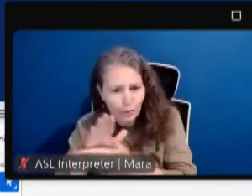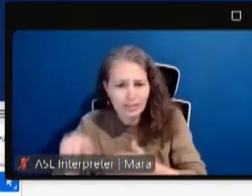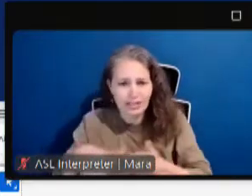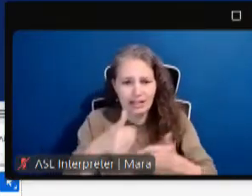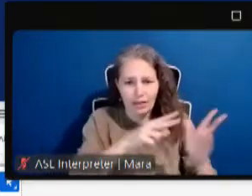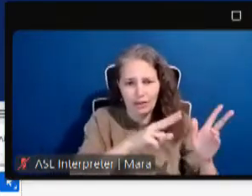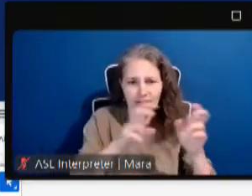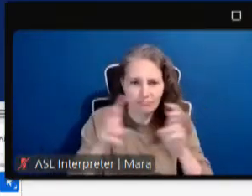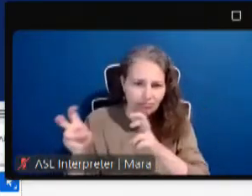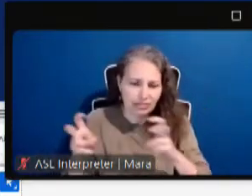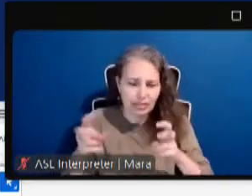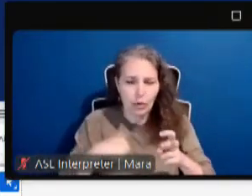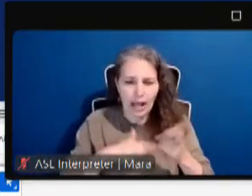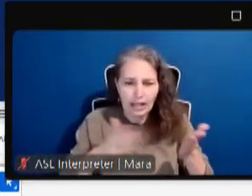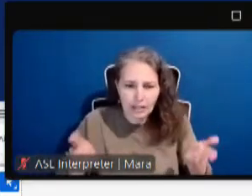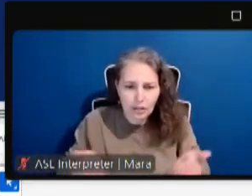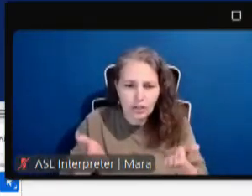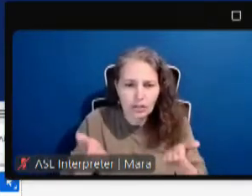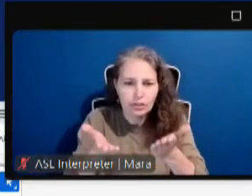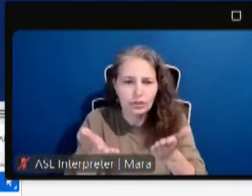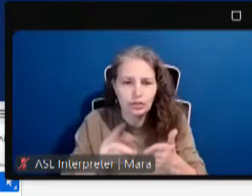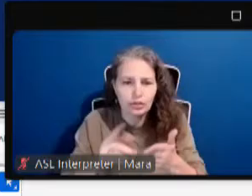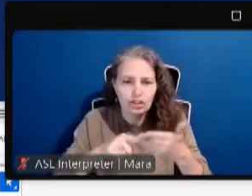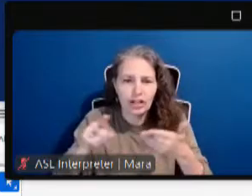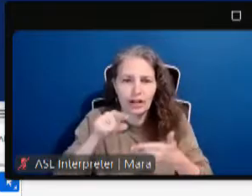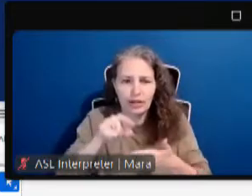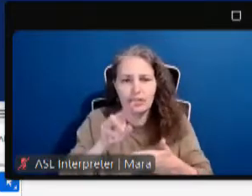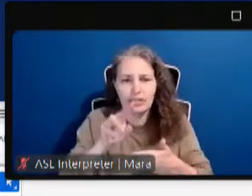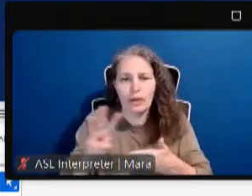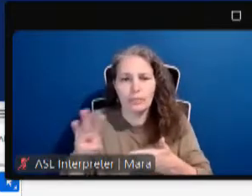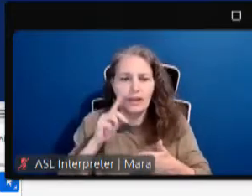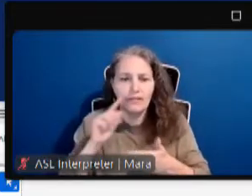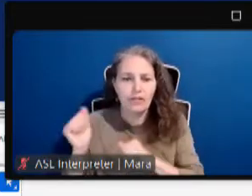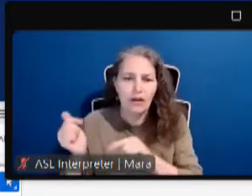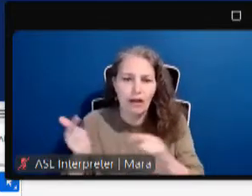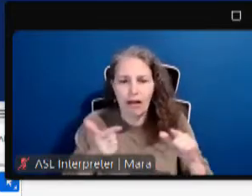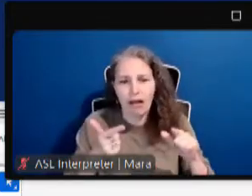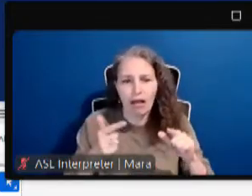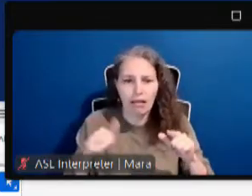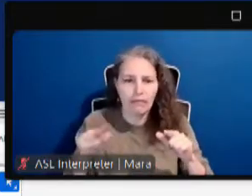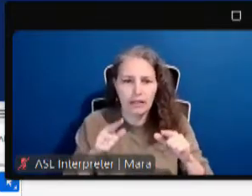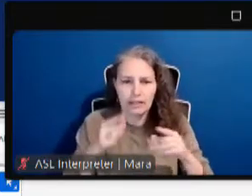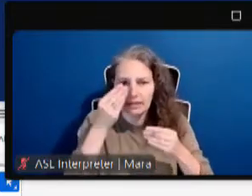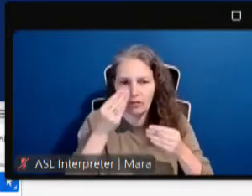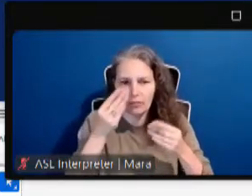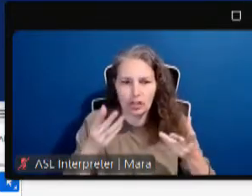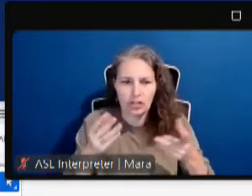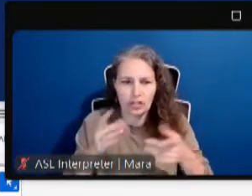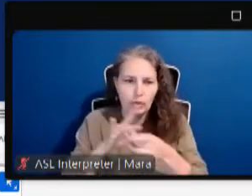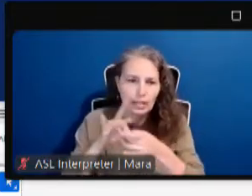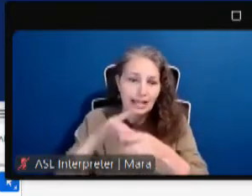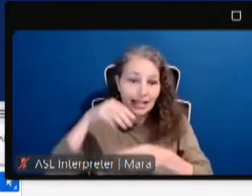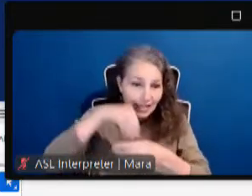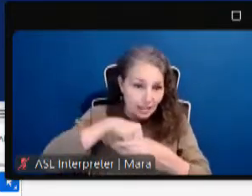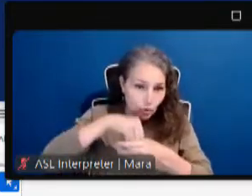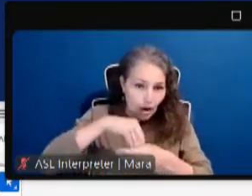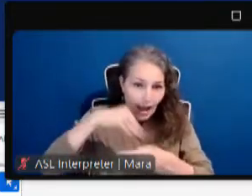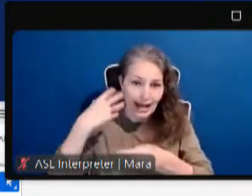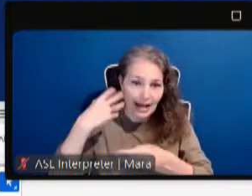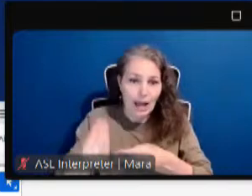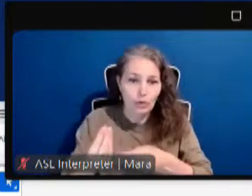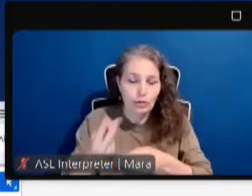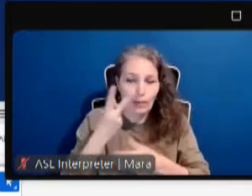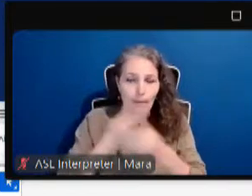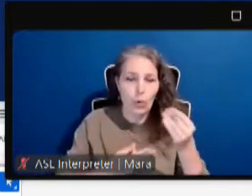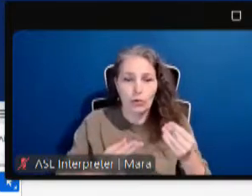to urge people to go ahead and check out our website there for all of this related to both indoor and outdoor. I do want to spend